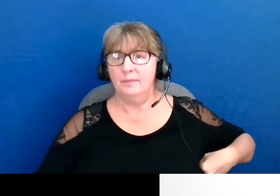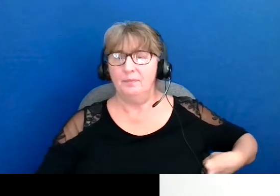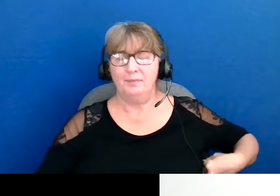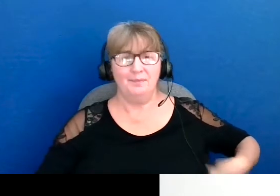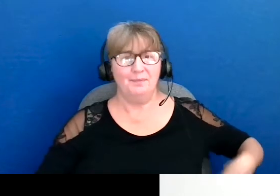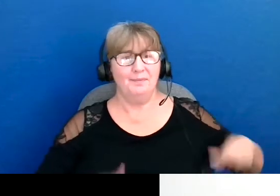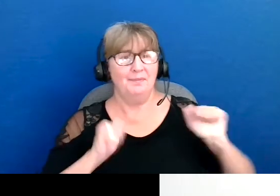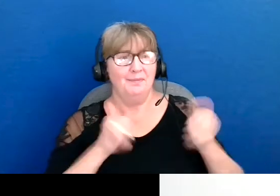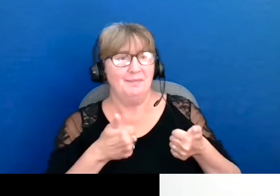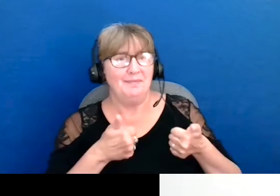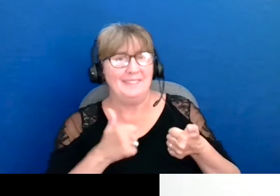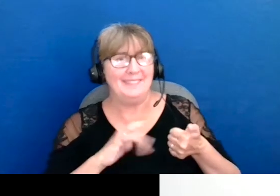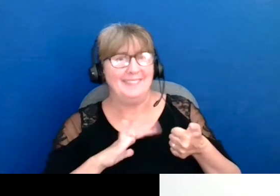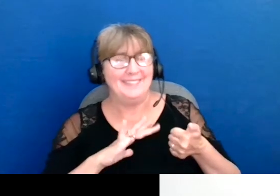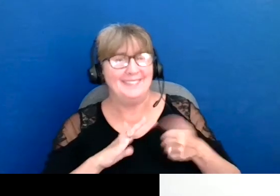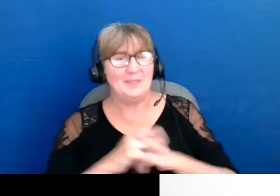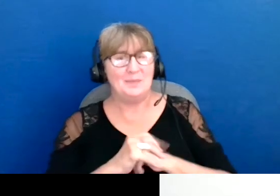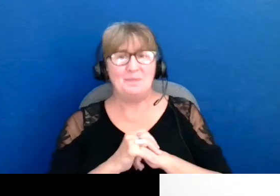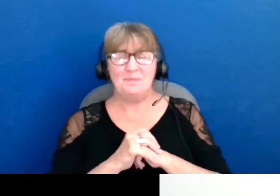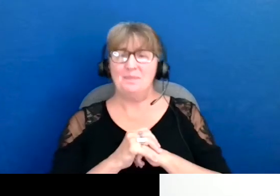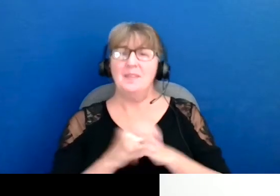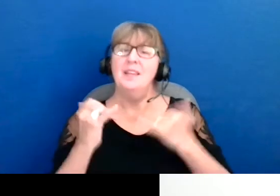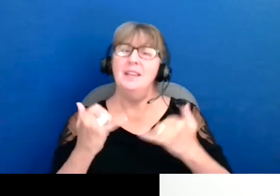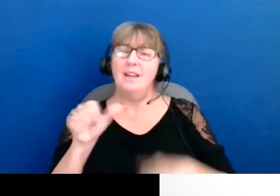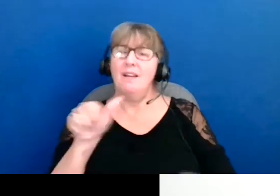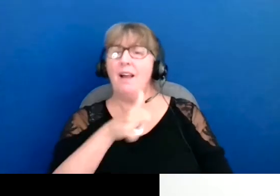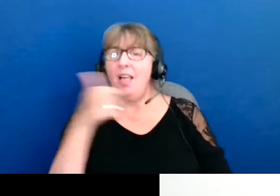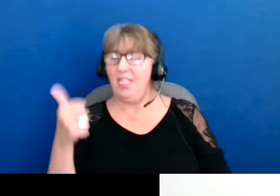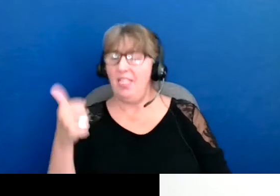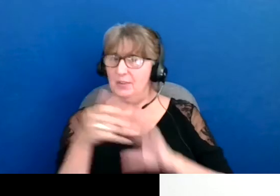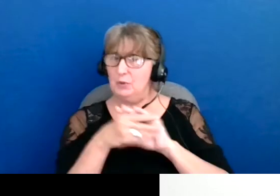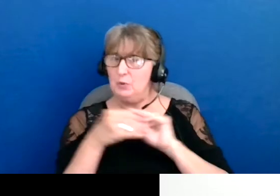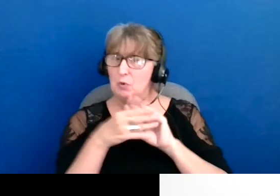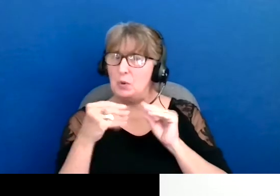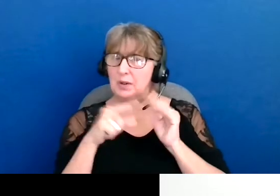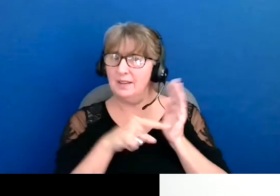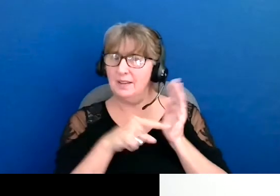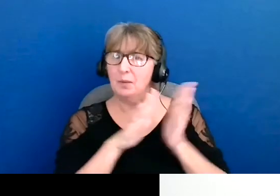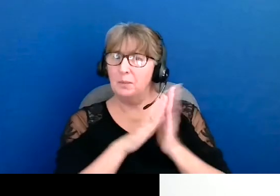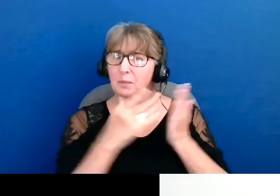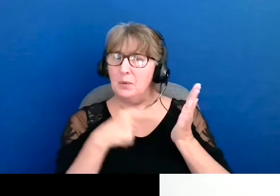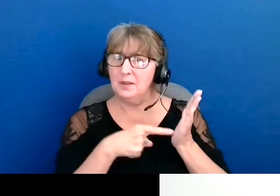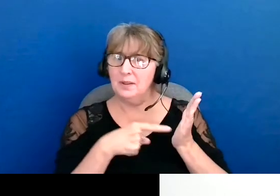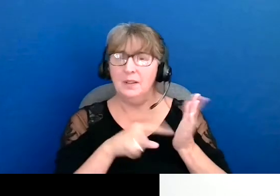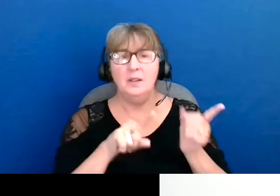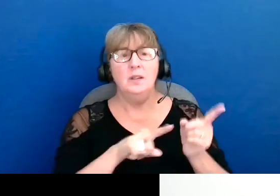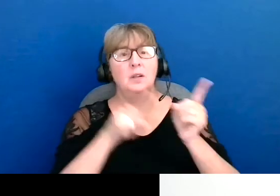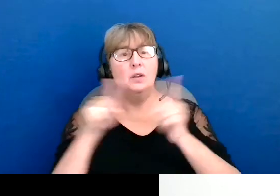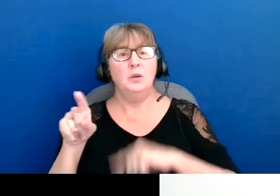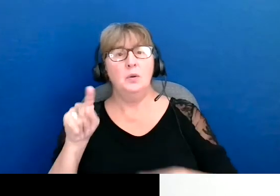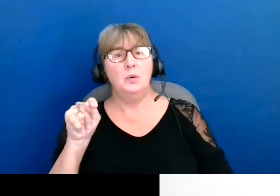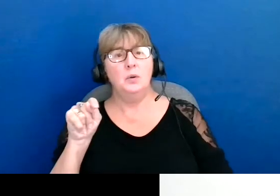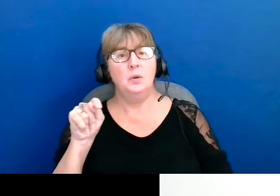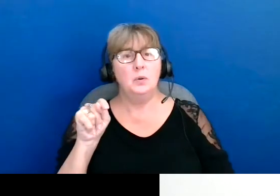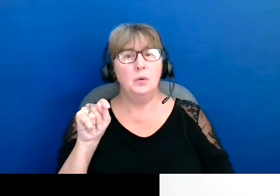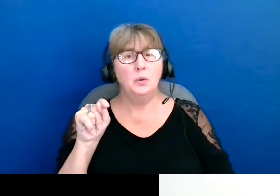Awesome. And I'd love to jump to another anecdote in the book where you go to Mali to build a school.